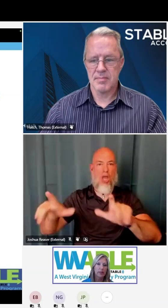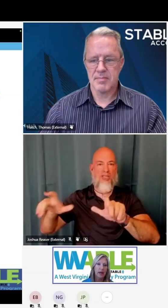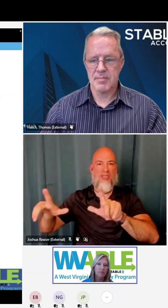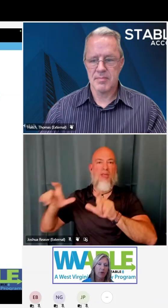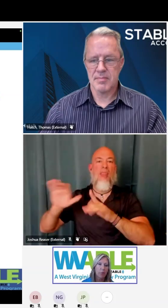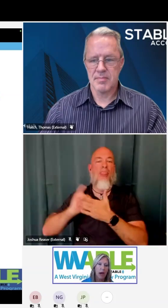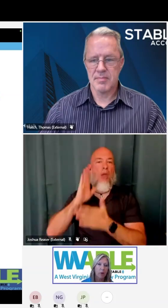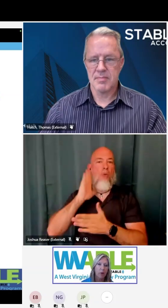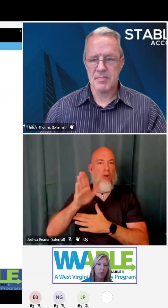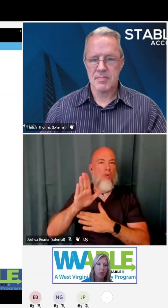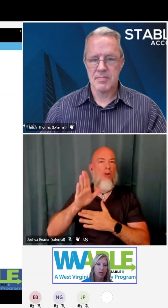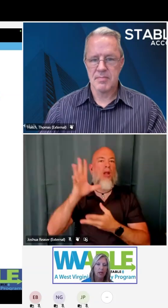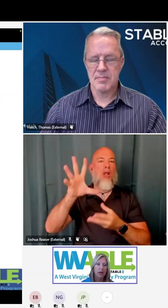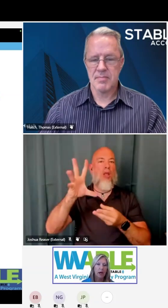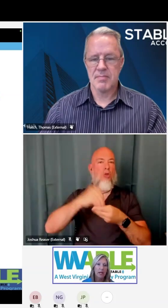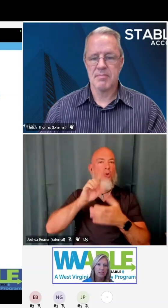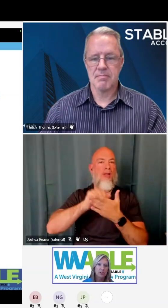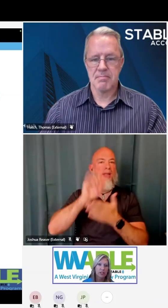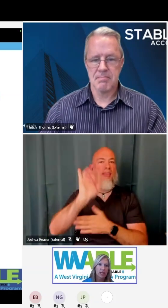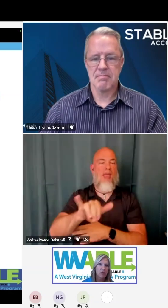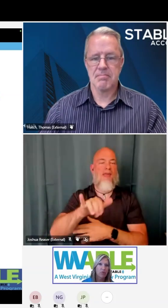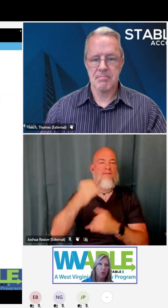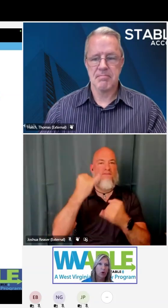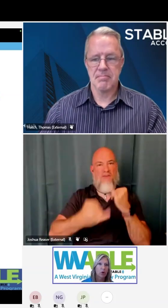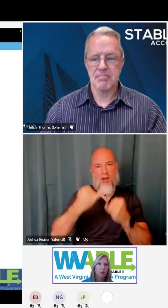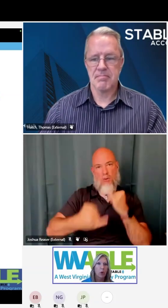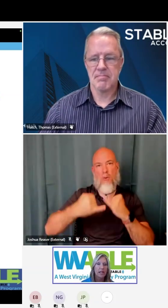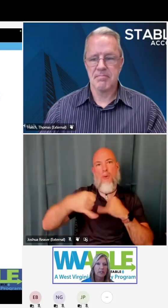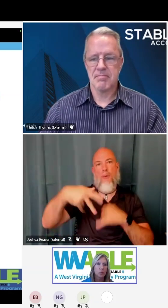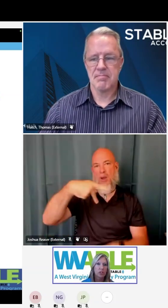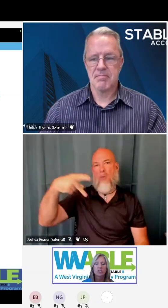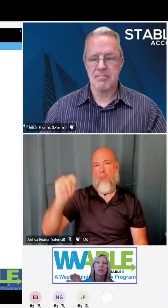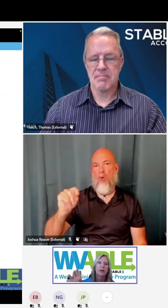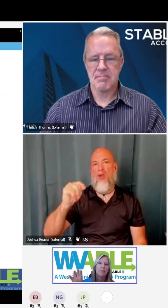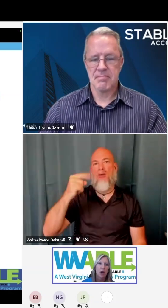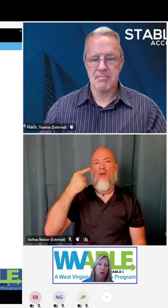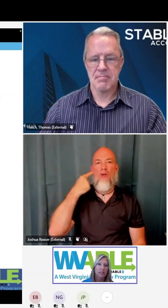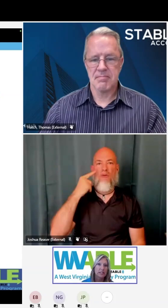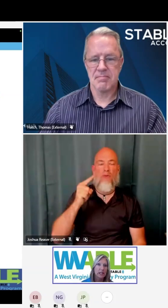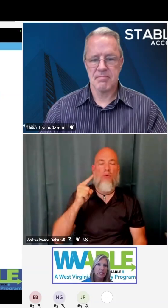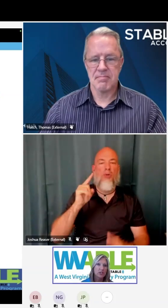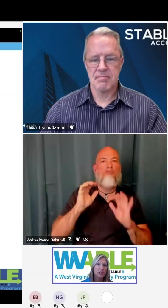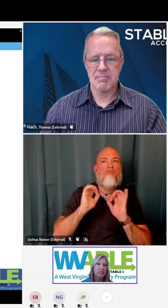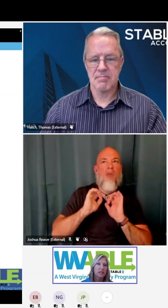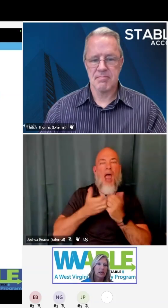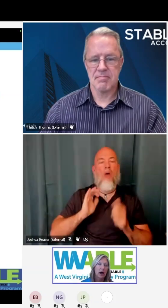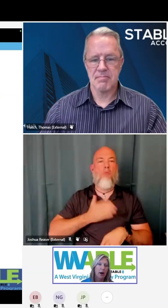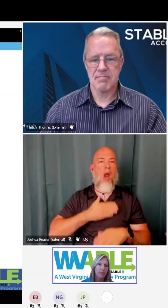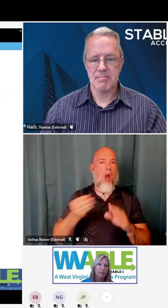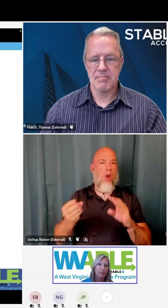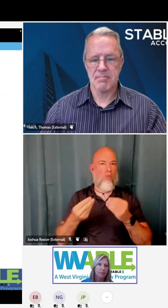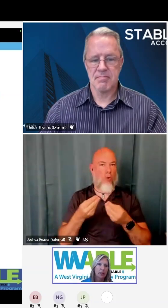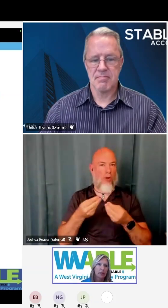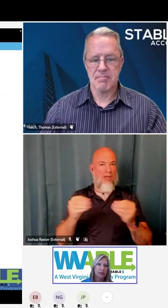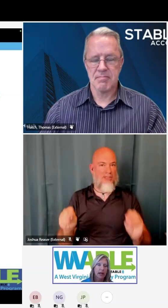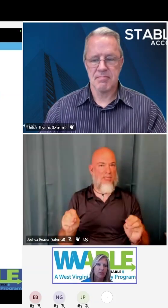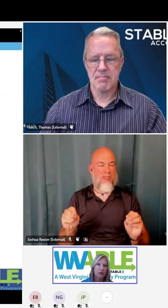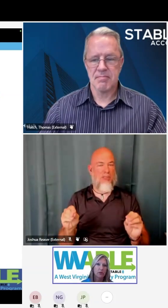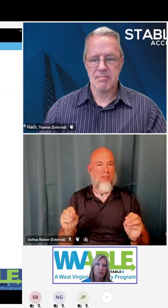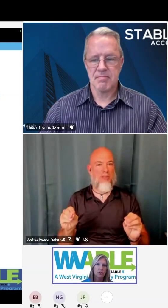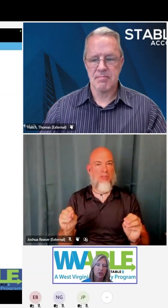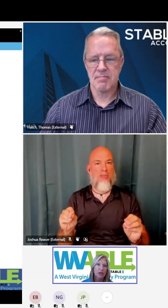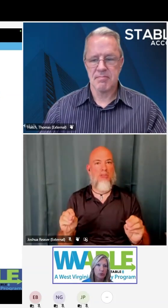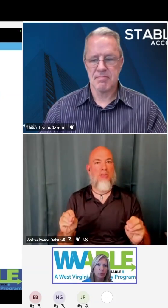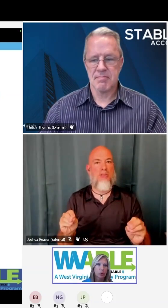include in that final PowerPoint, additionally for ways in which our organizations